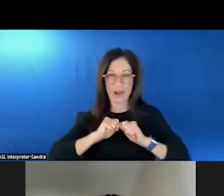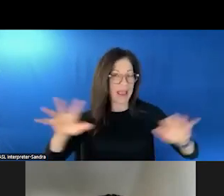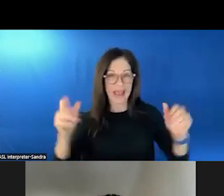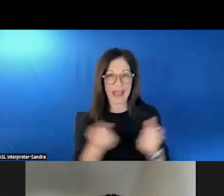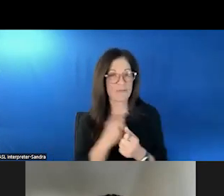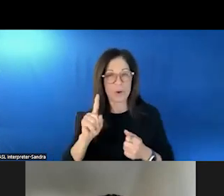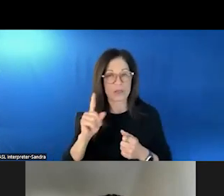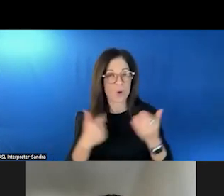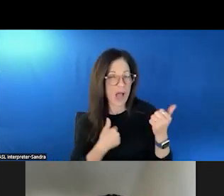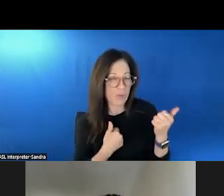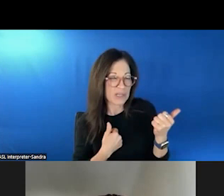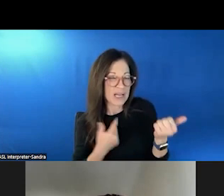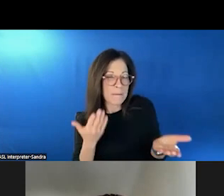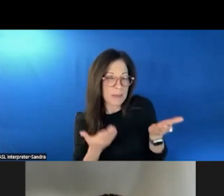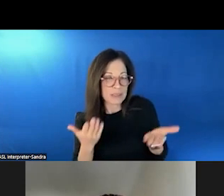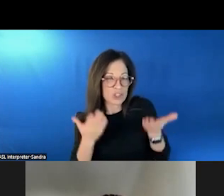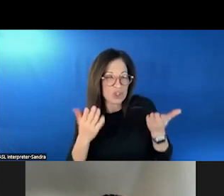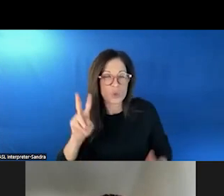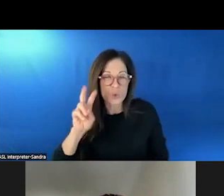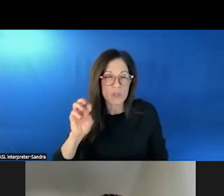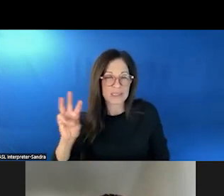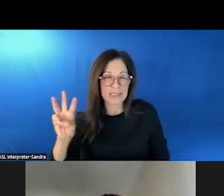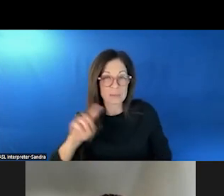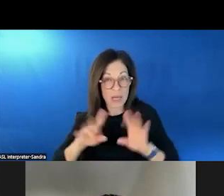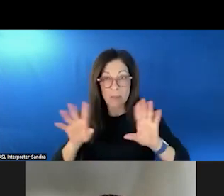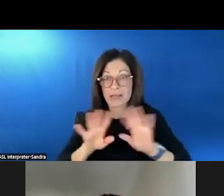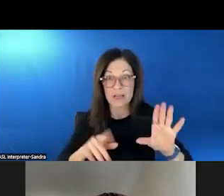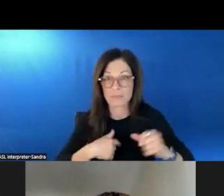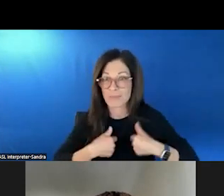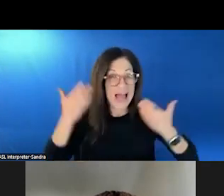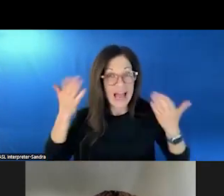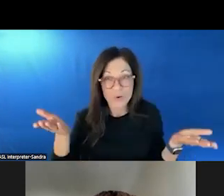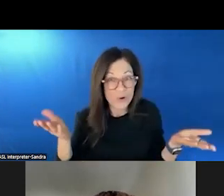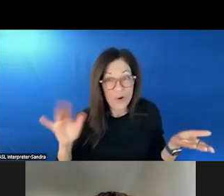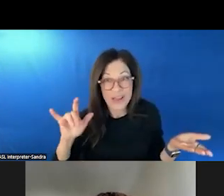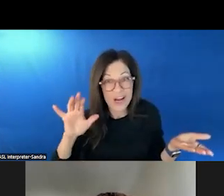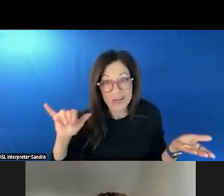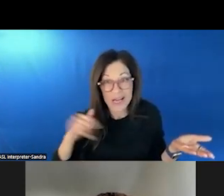probably say 2006, but let me be clear, I don't know, Larry.